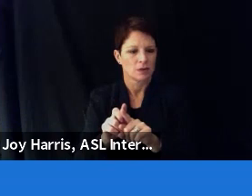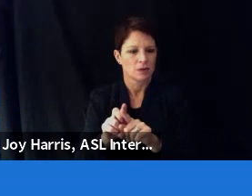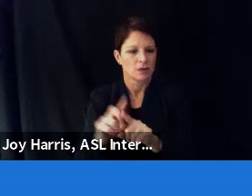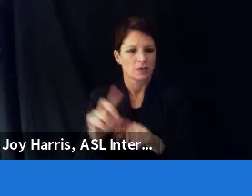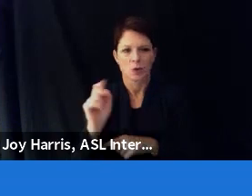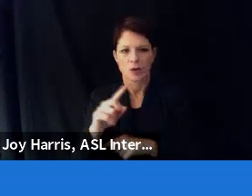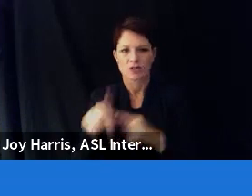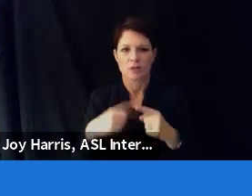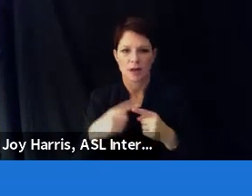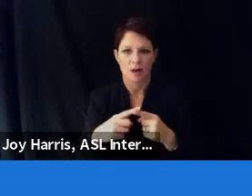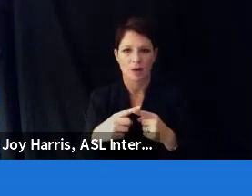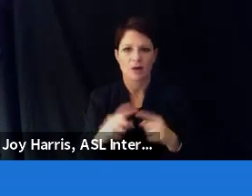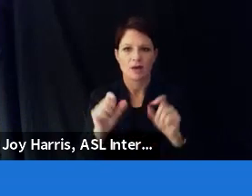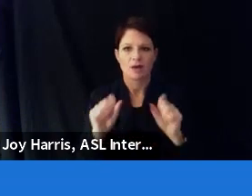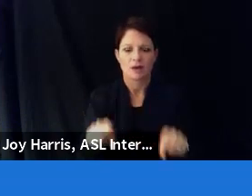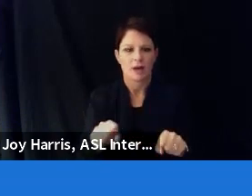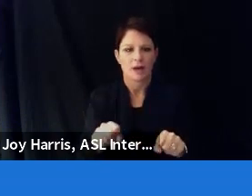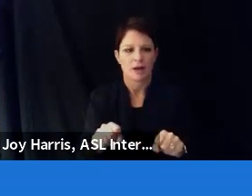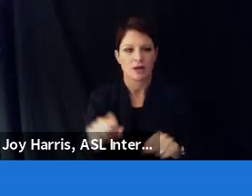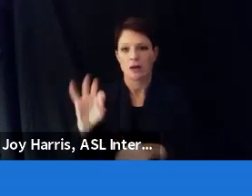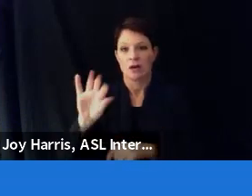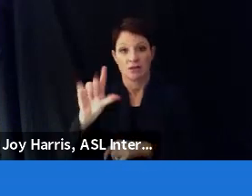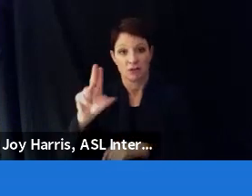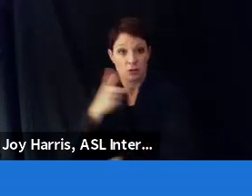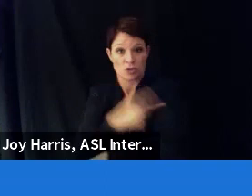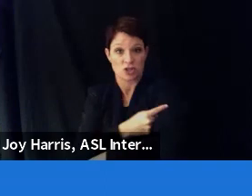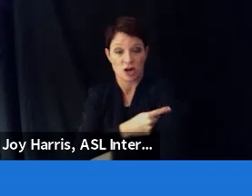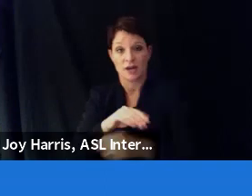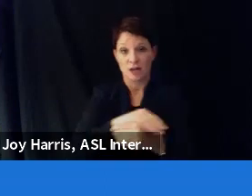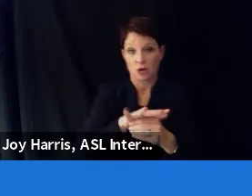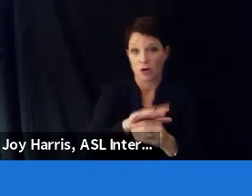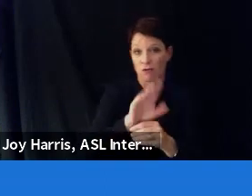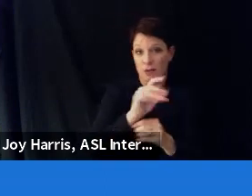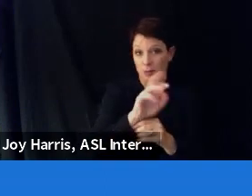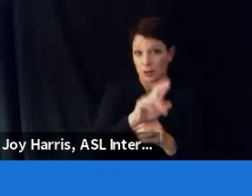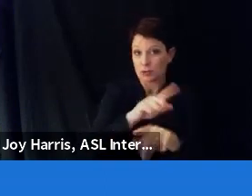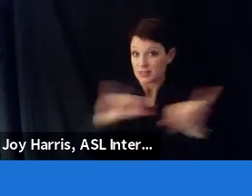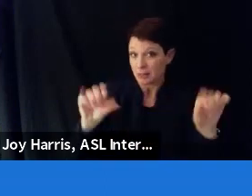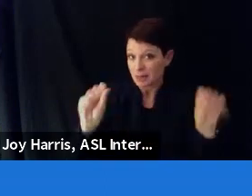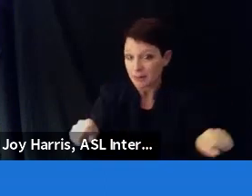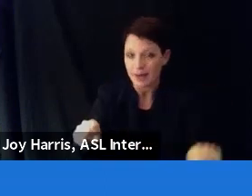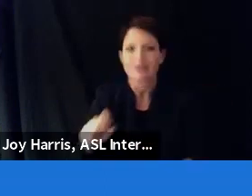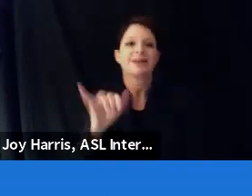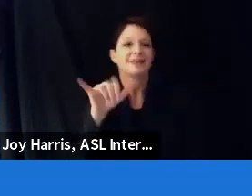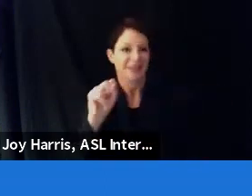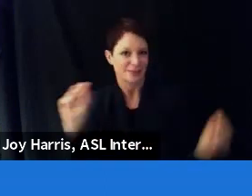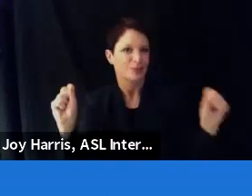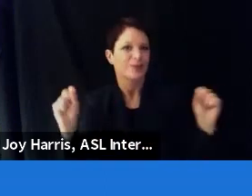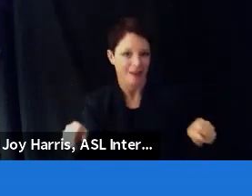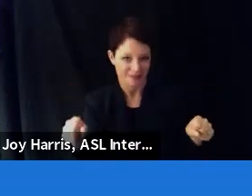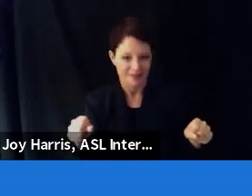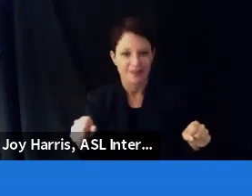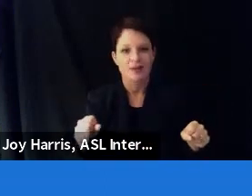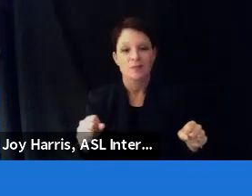about whether you can get a flu shot and the COVID booster at the same time. And the answer to that is yes. You may remember